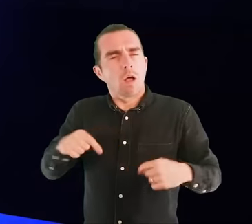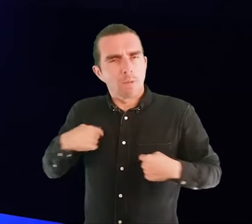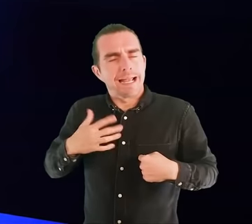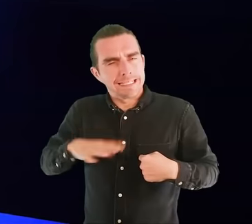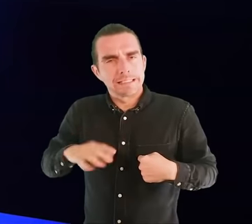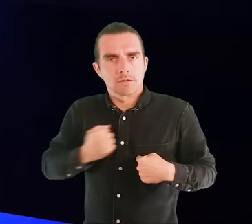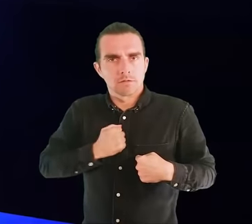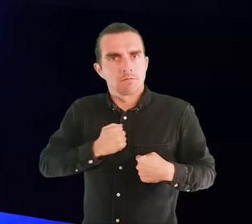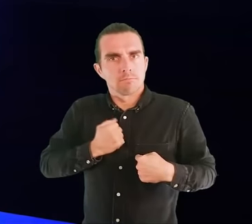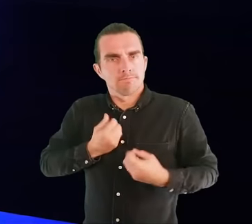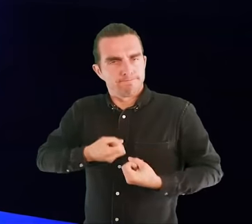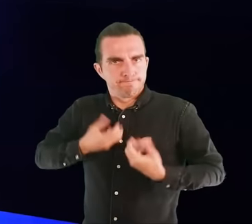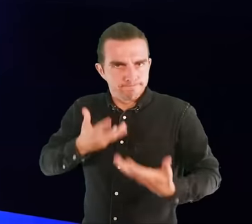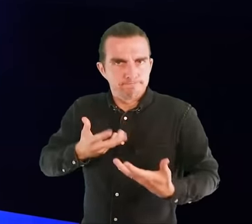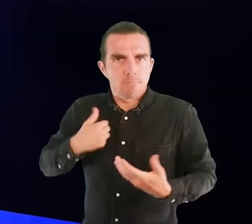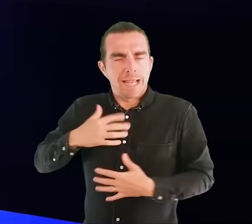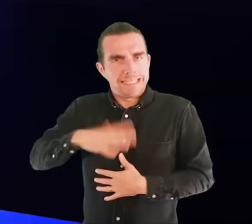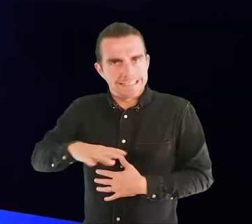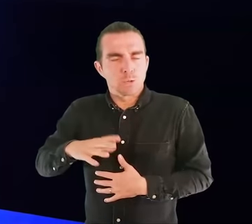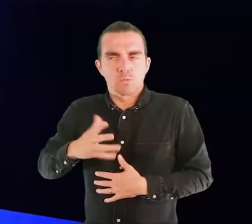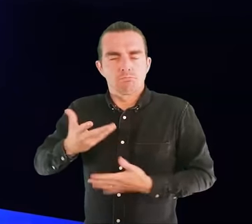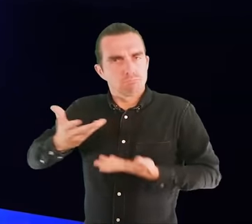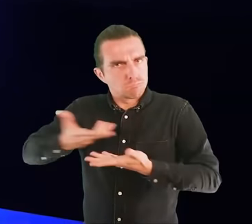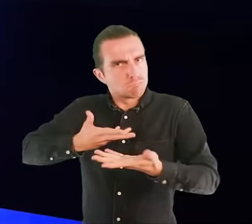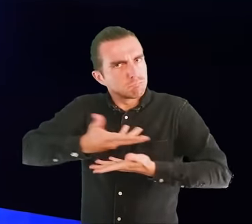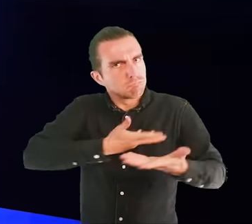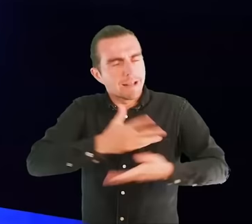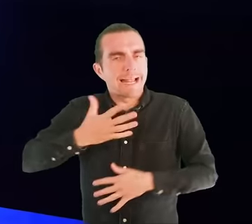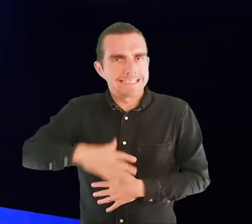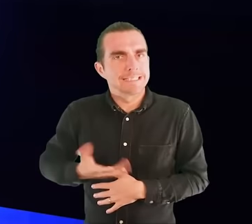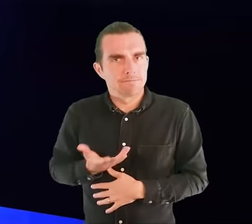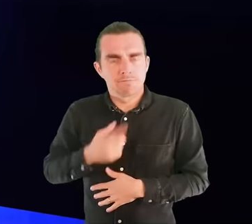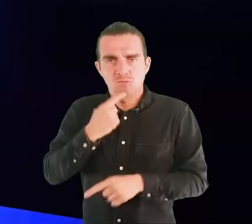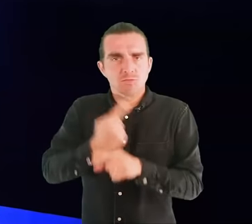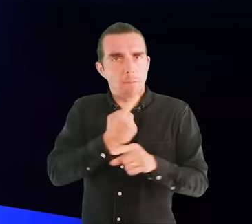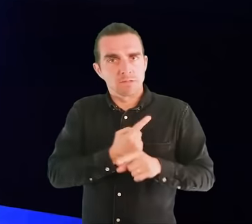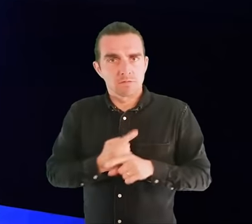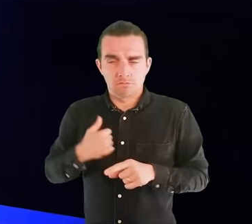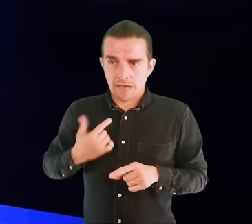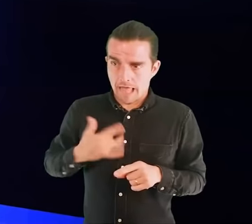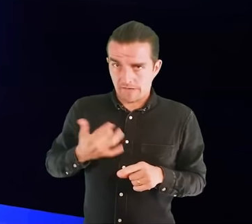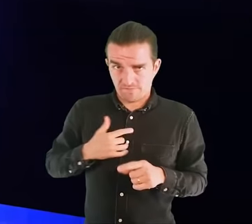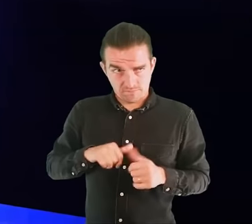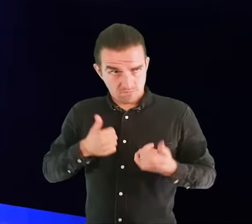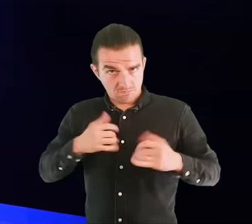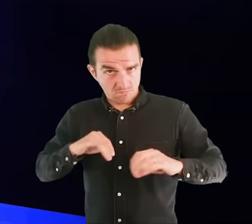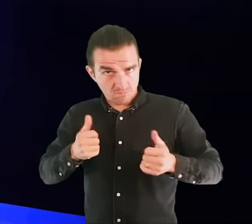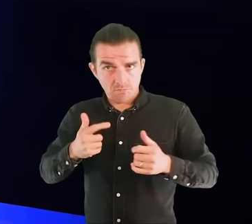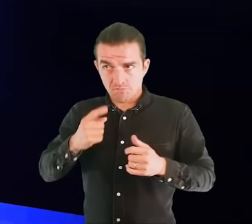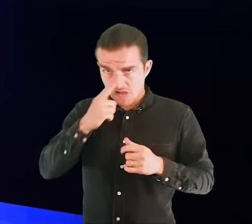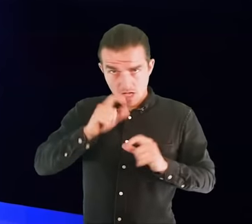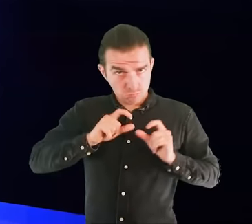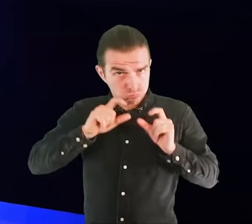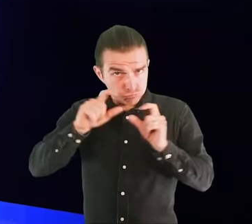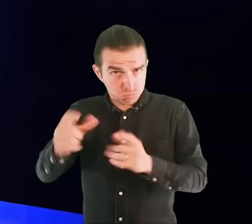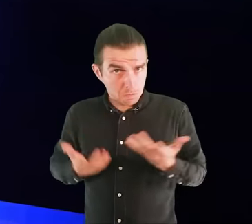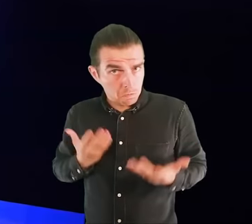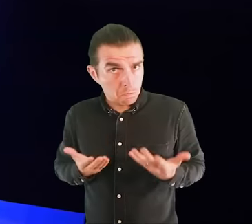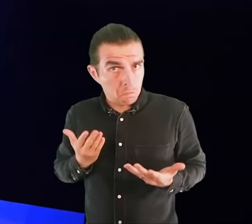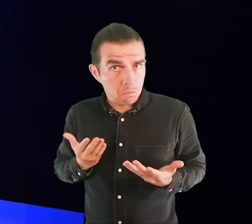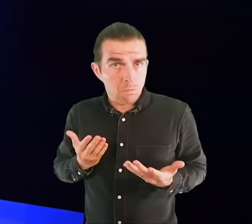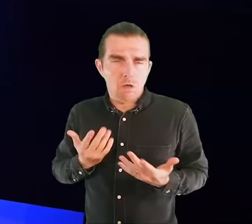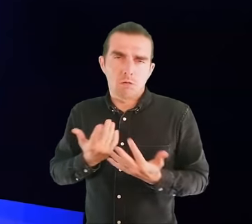decisions? Remember, the paradox is that we have created technologies that can extend our